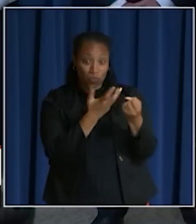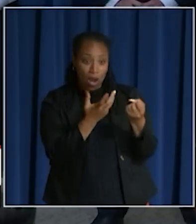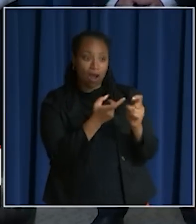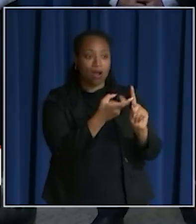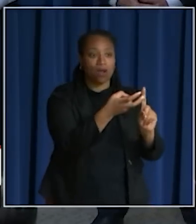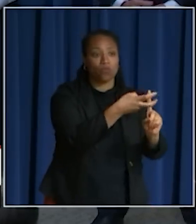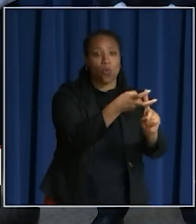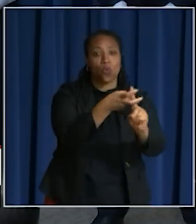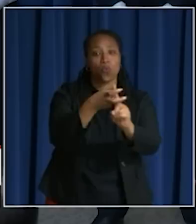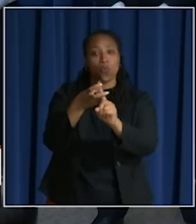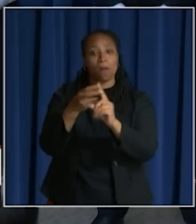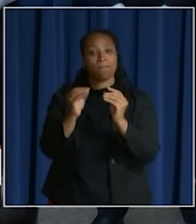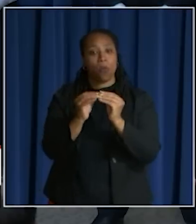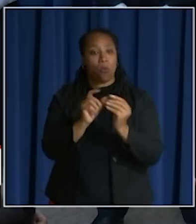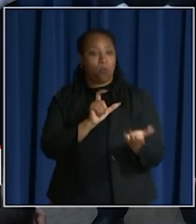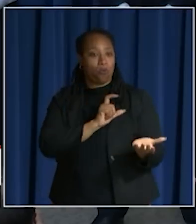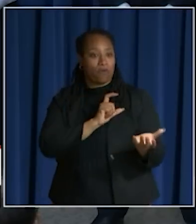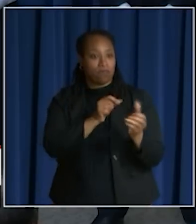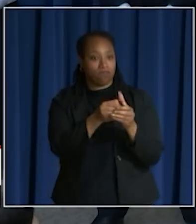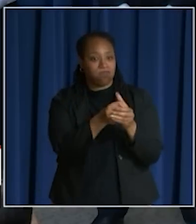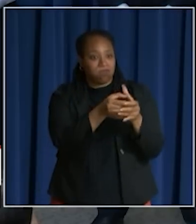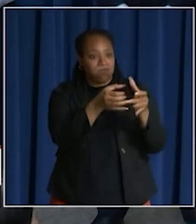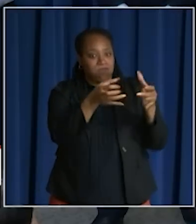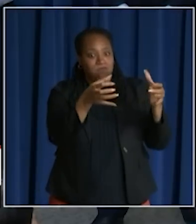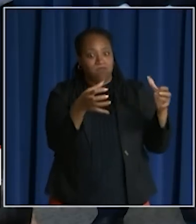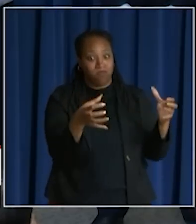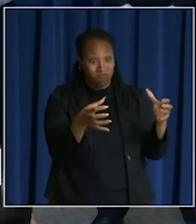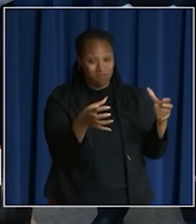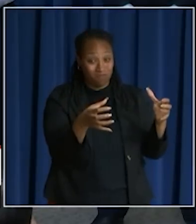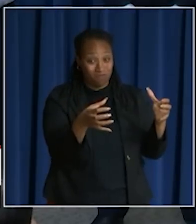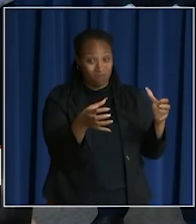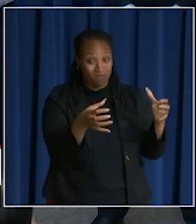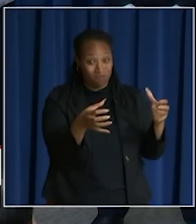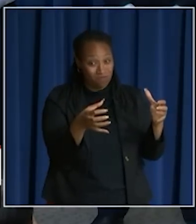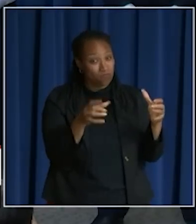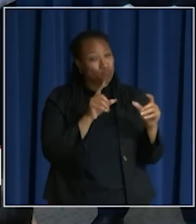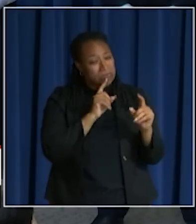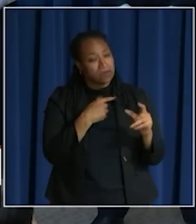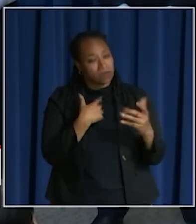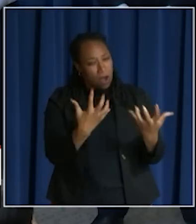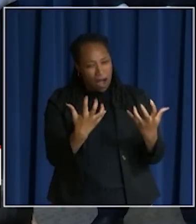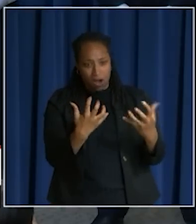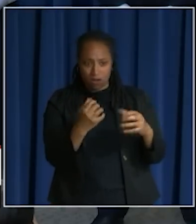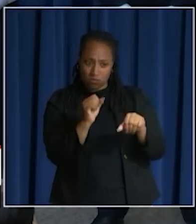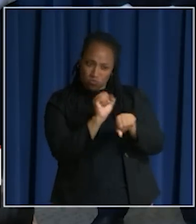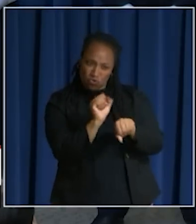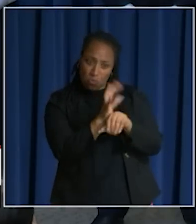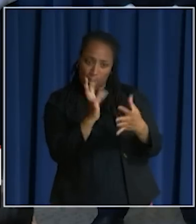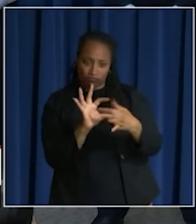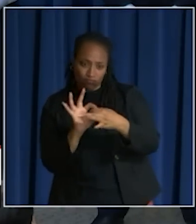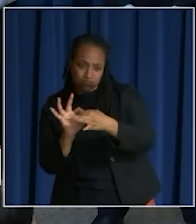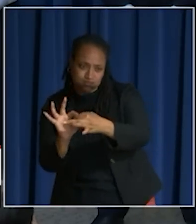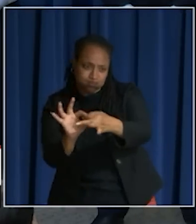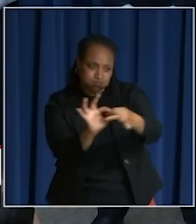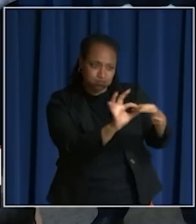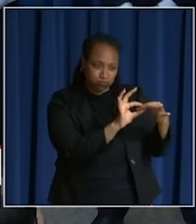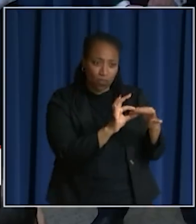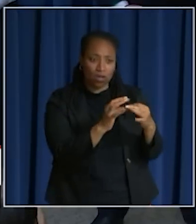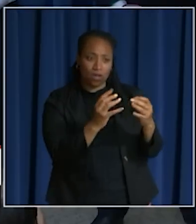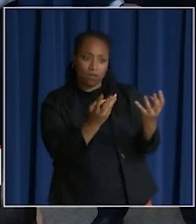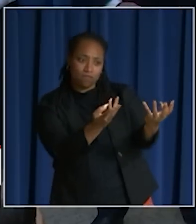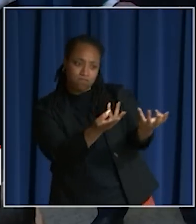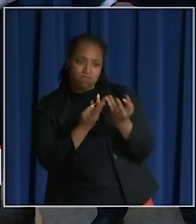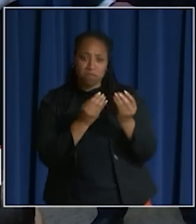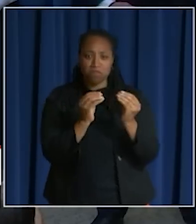number that I think we need. We've worked cooperatively with them on recruitment recruitment and retention activities, on some